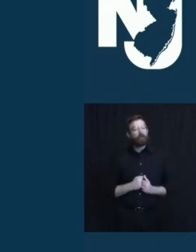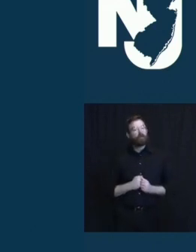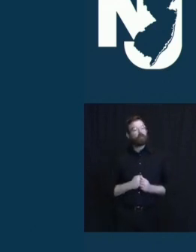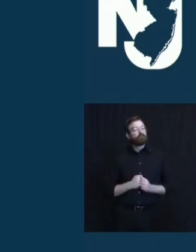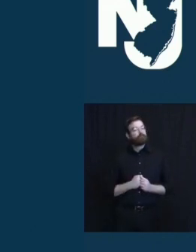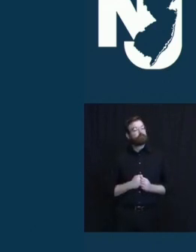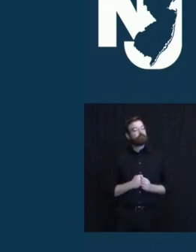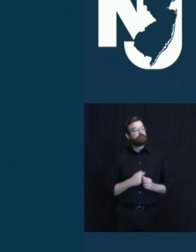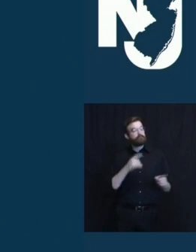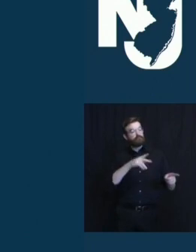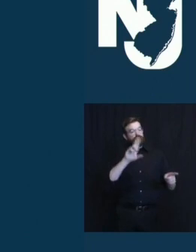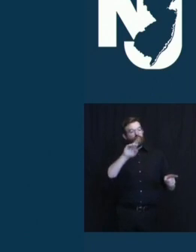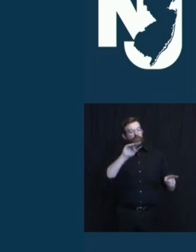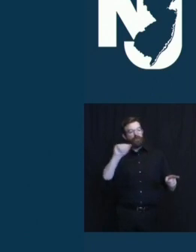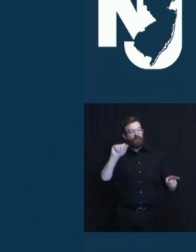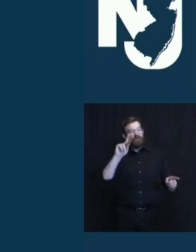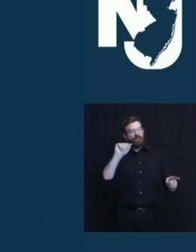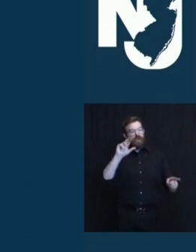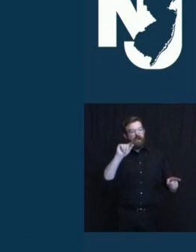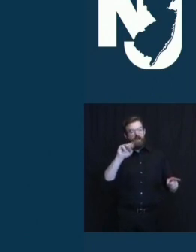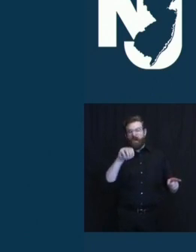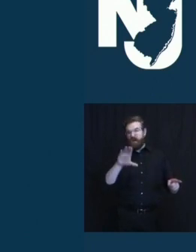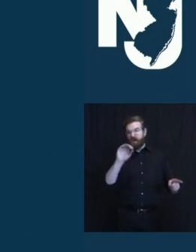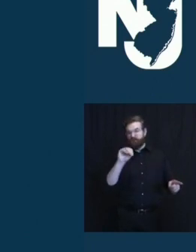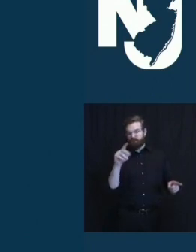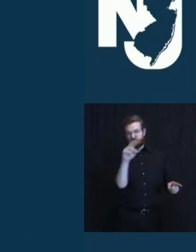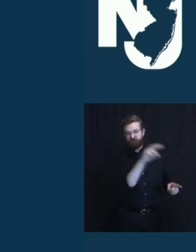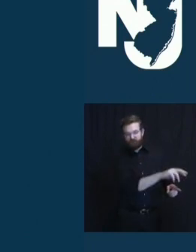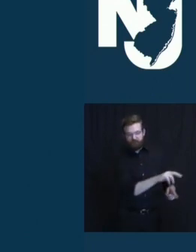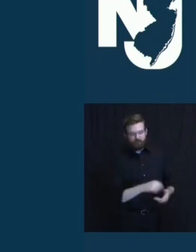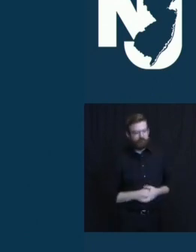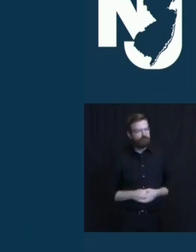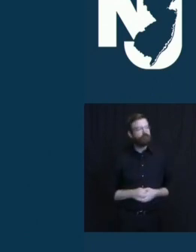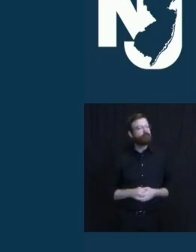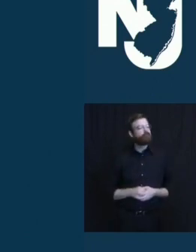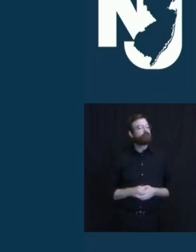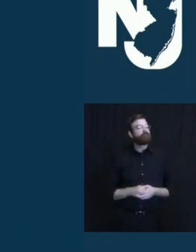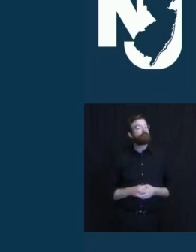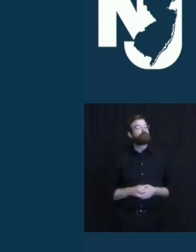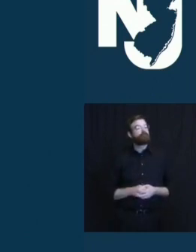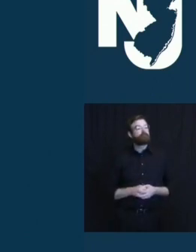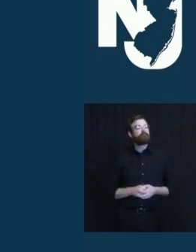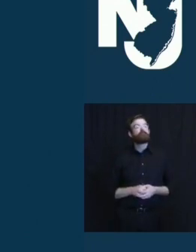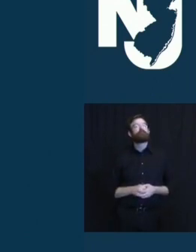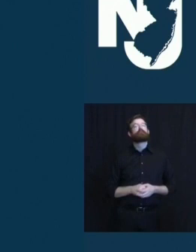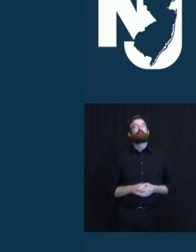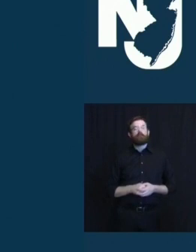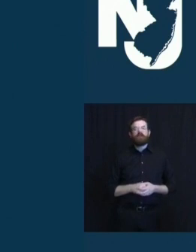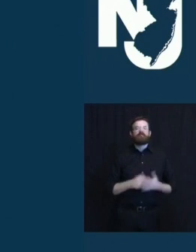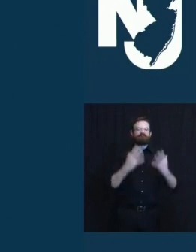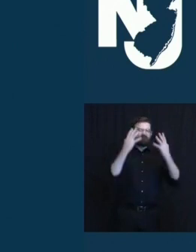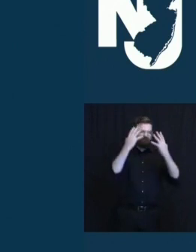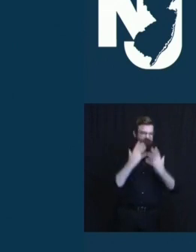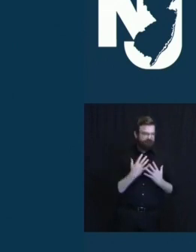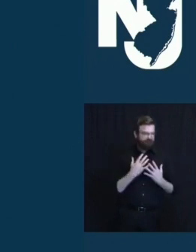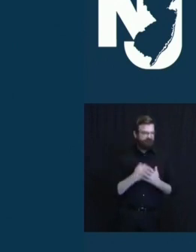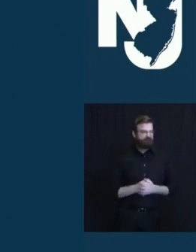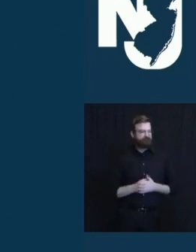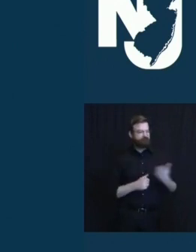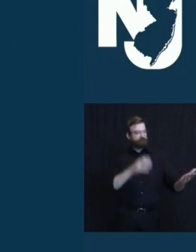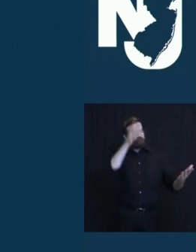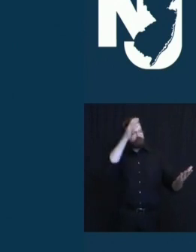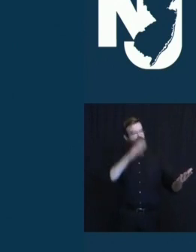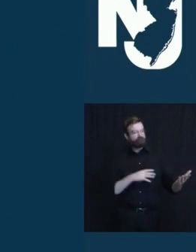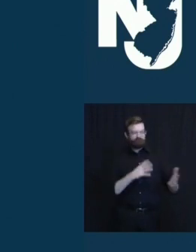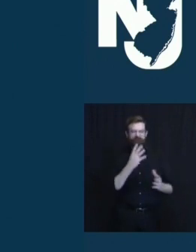acknowledge the passing of this guy, a really good guy. The passing from non-COVID causes of David